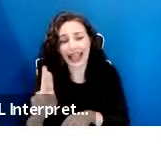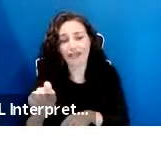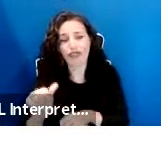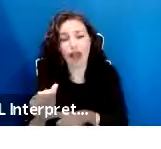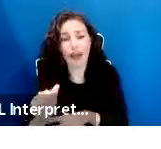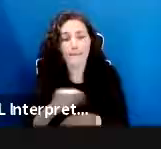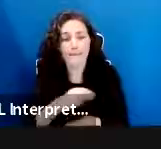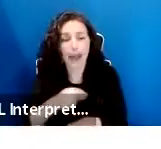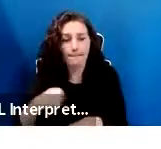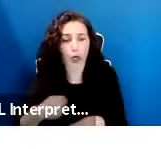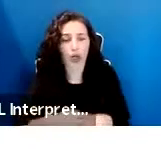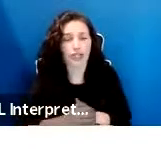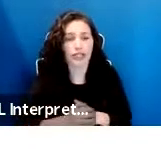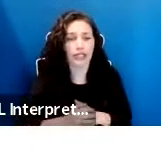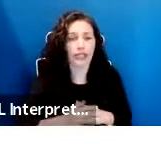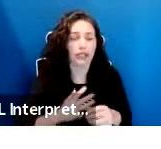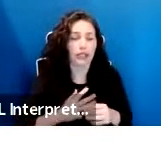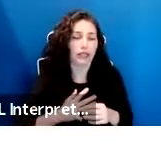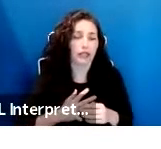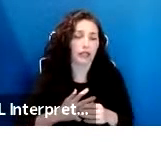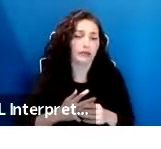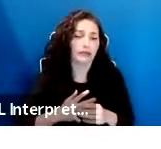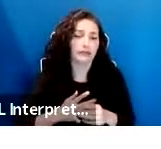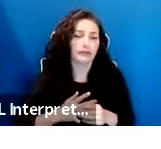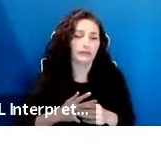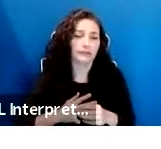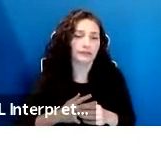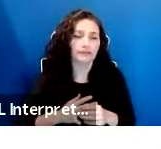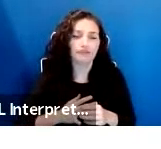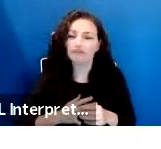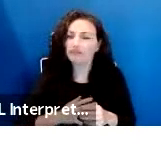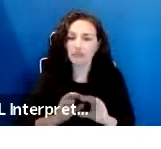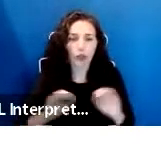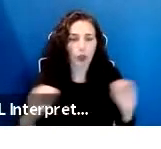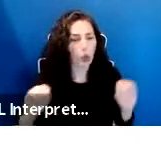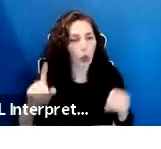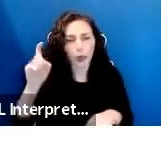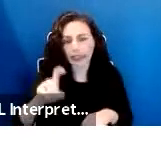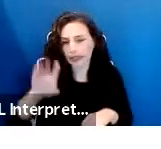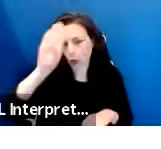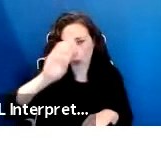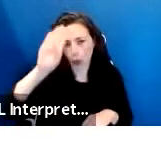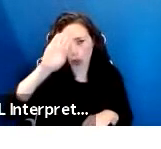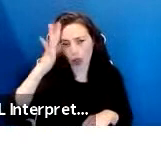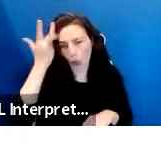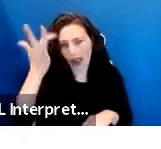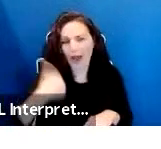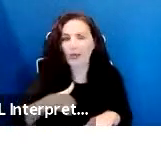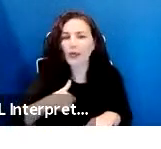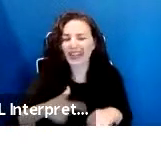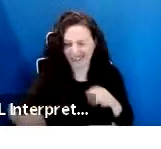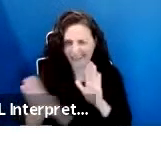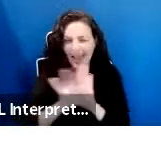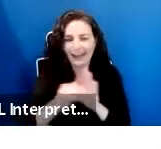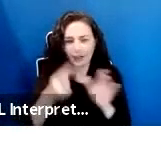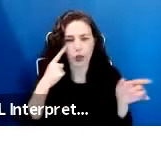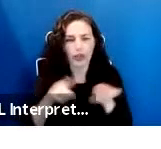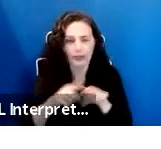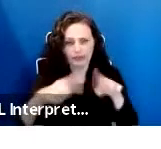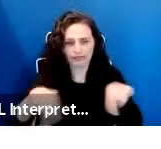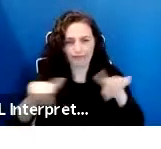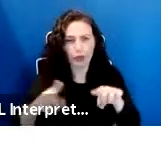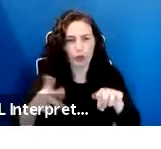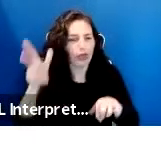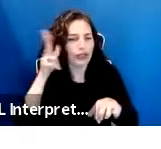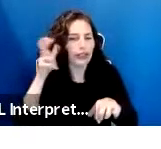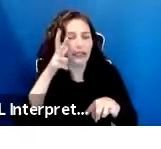ahead to the next slide. As I mentioned, there's no need to worry. We definitely have an agreement for you. You're going to hear about a number